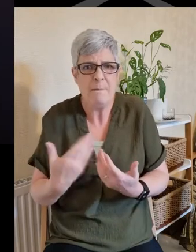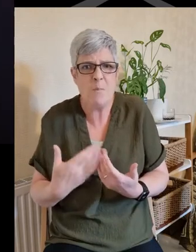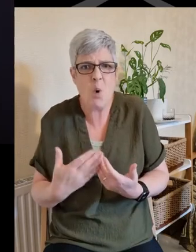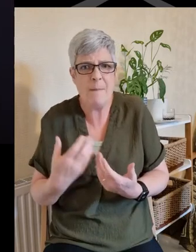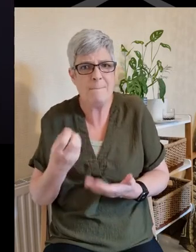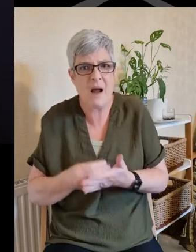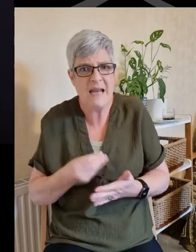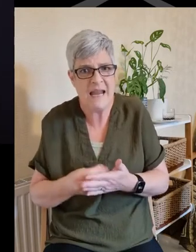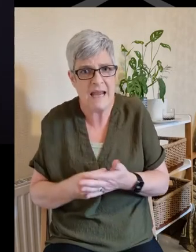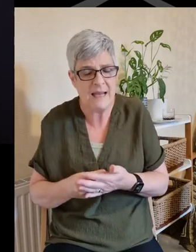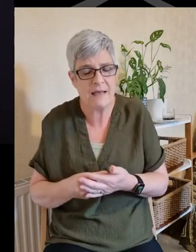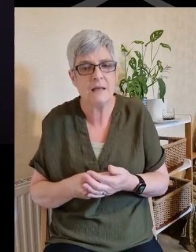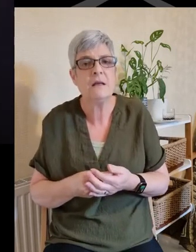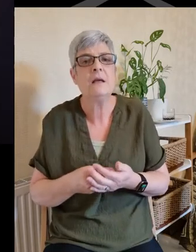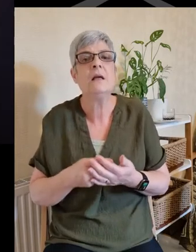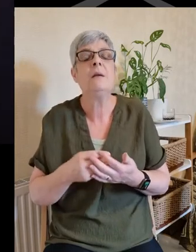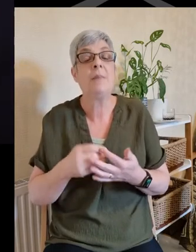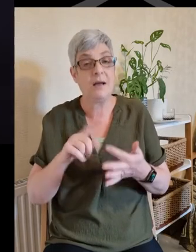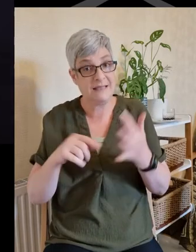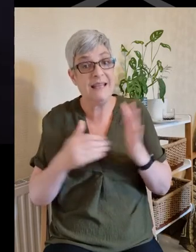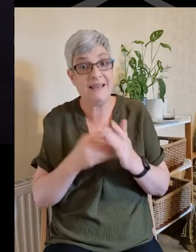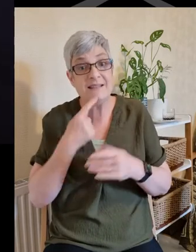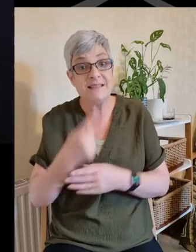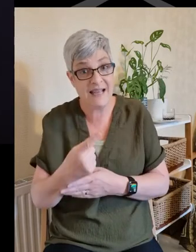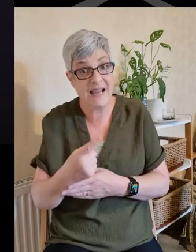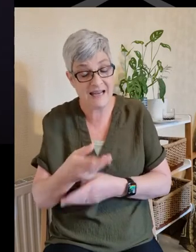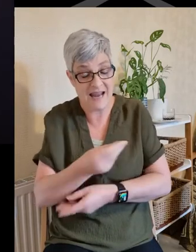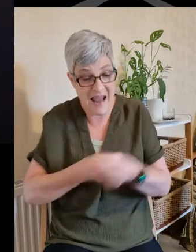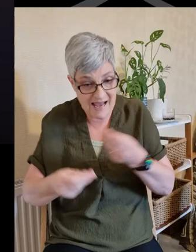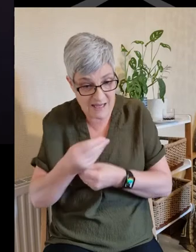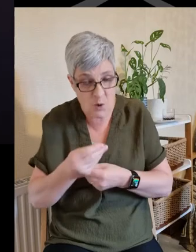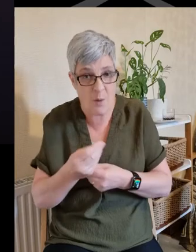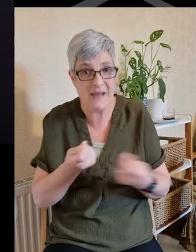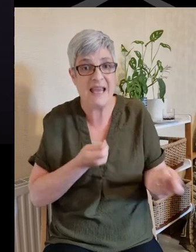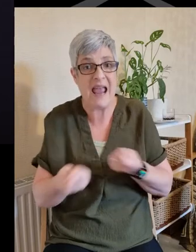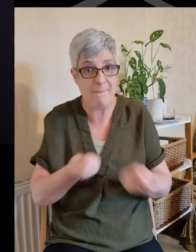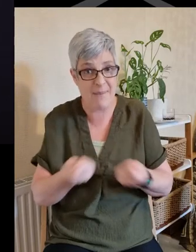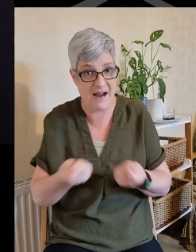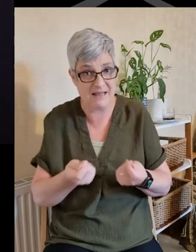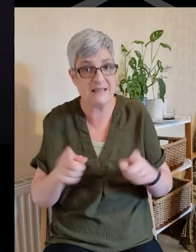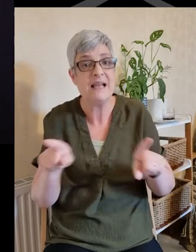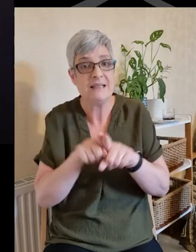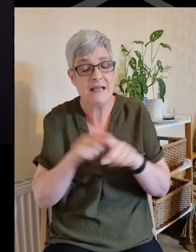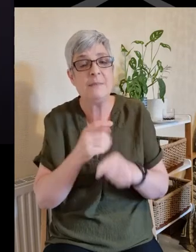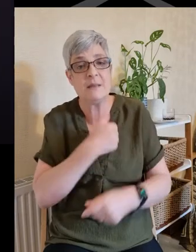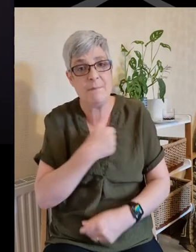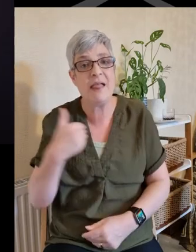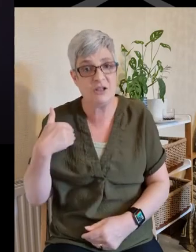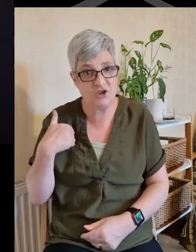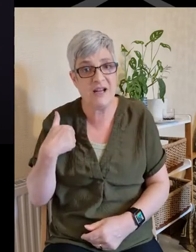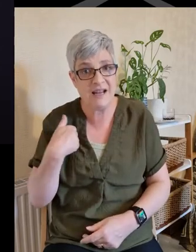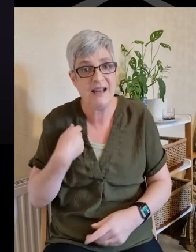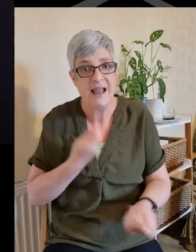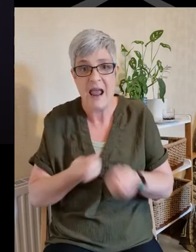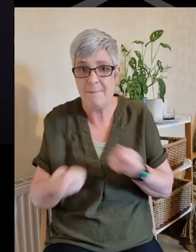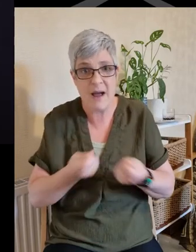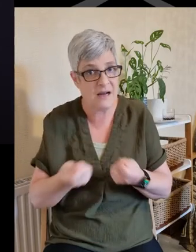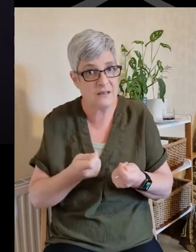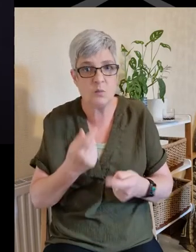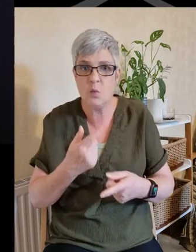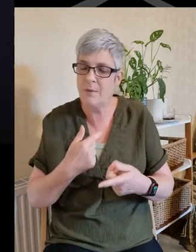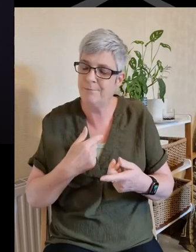But again, Ezekiel is saying these economic empires, just like the military ones, will not last forever,